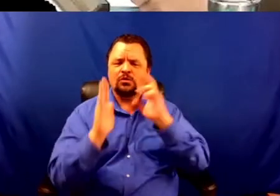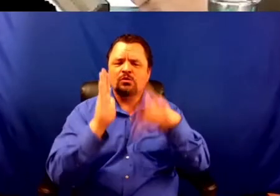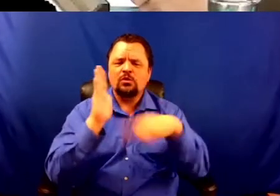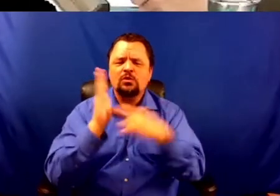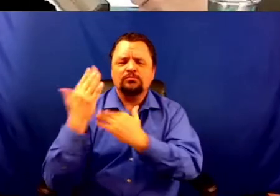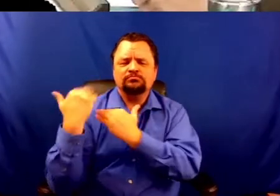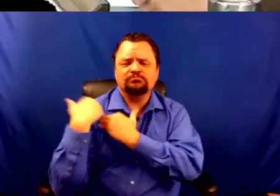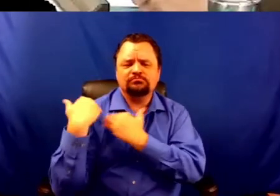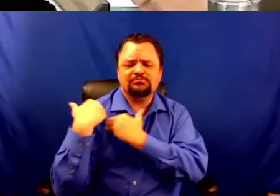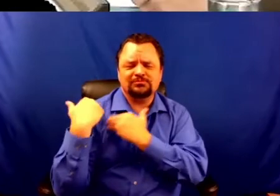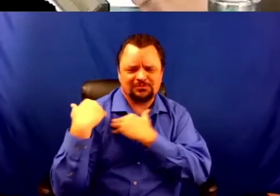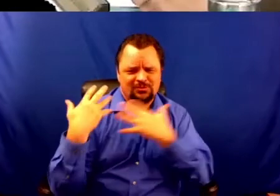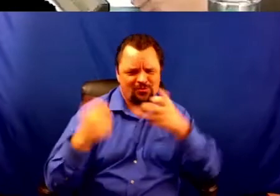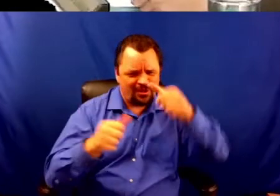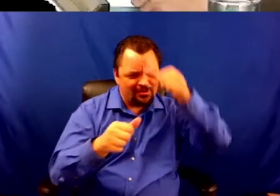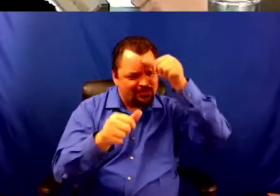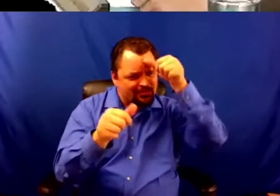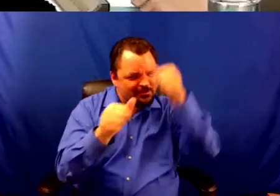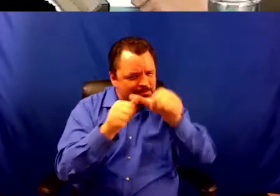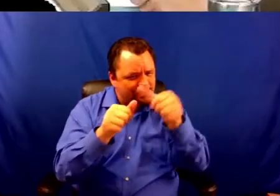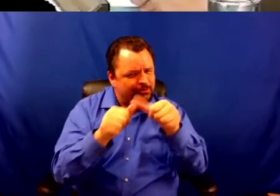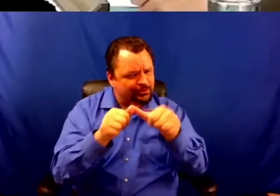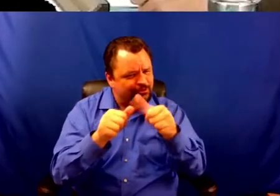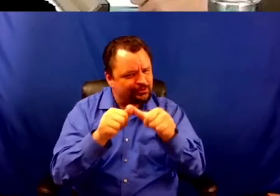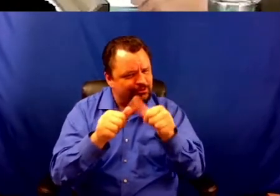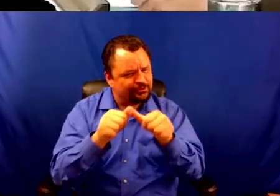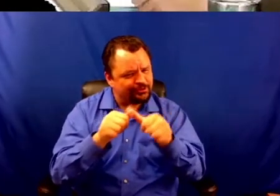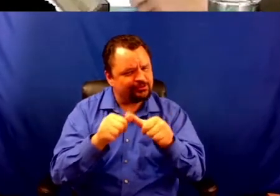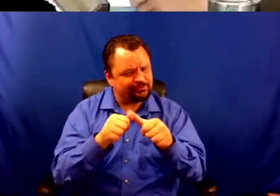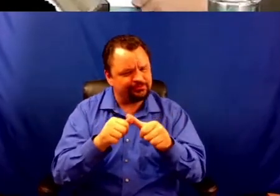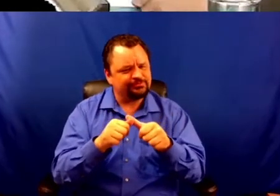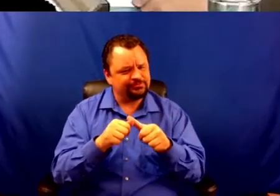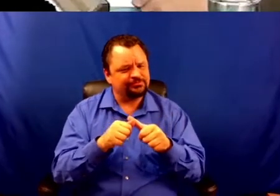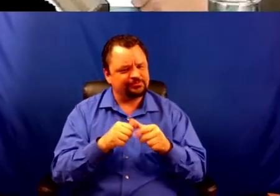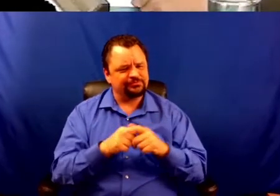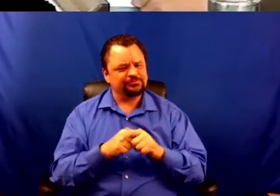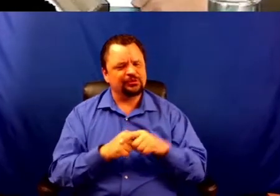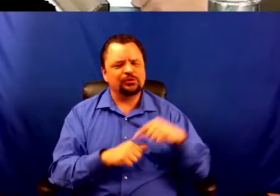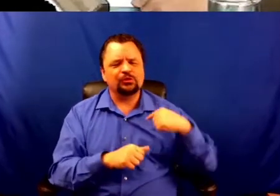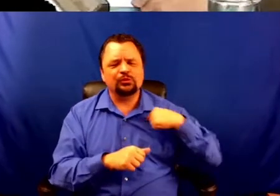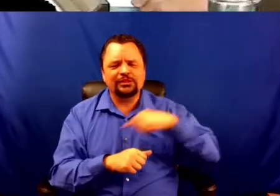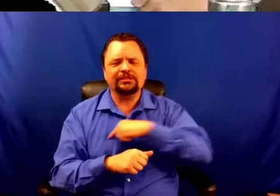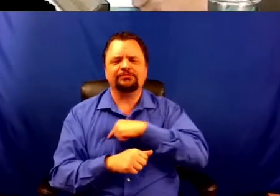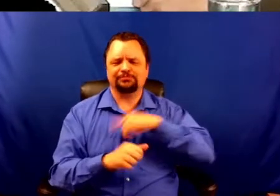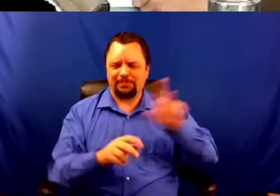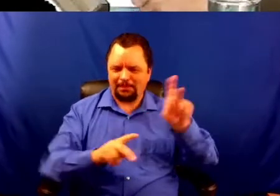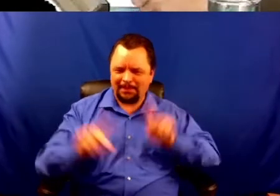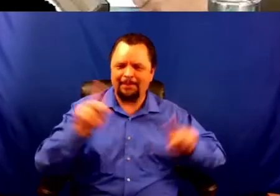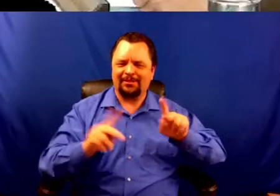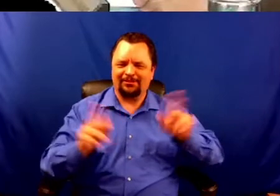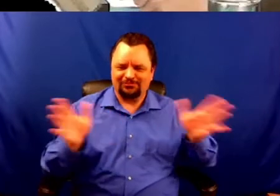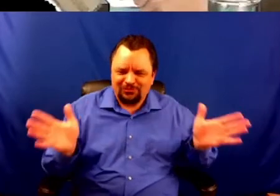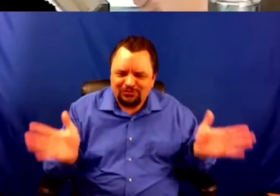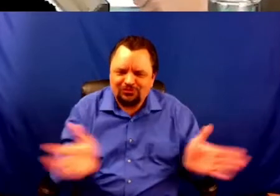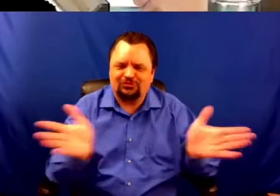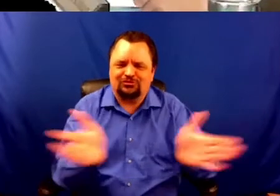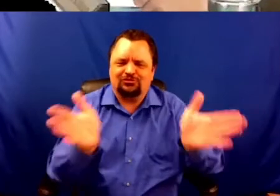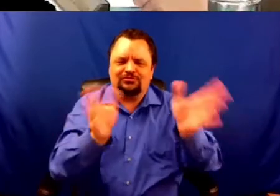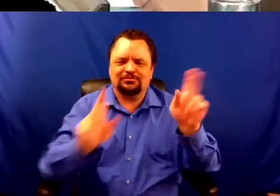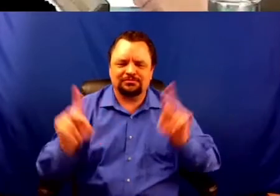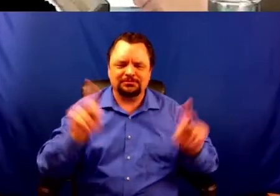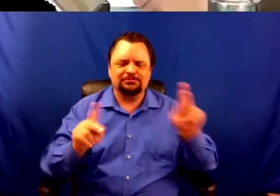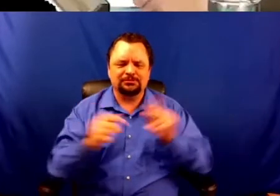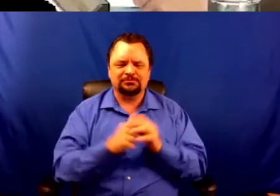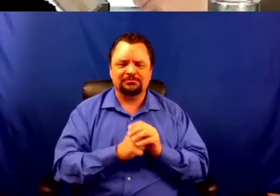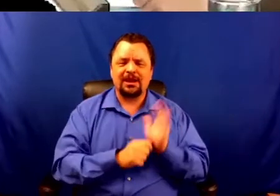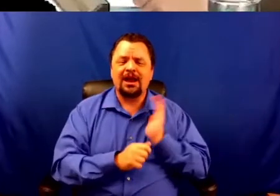we are science-based, data-driven, and focused on best practices. Our goal is not